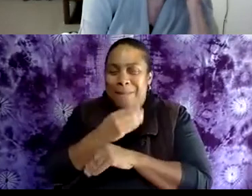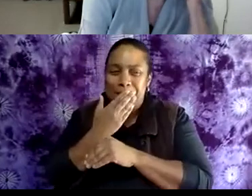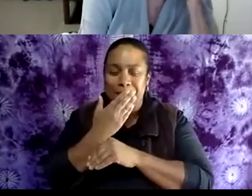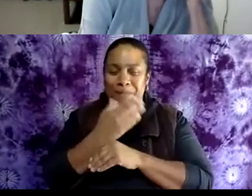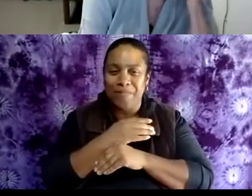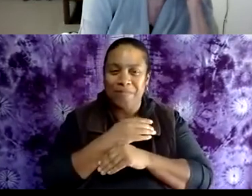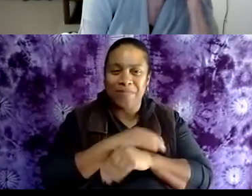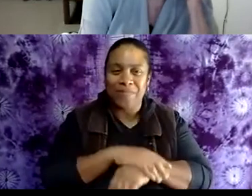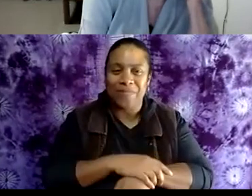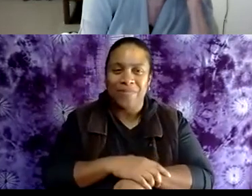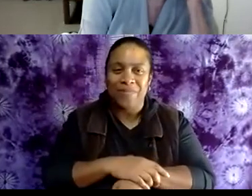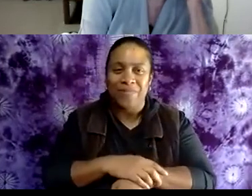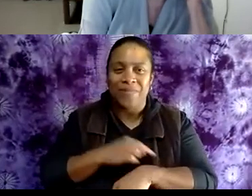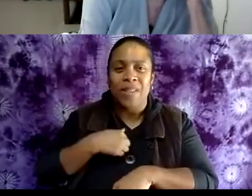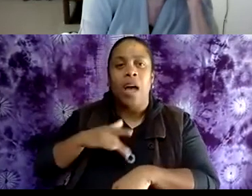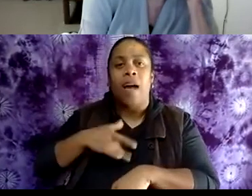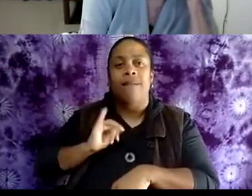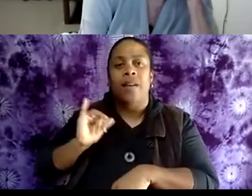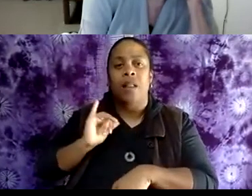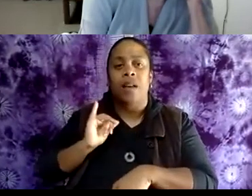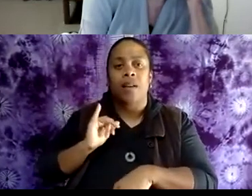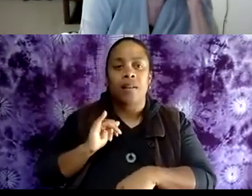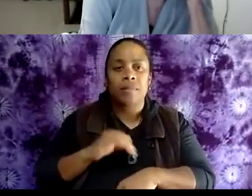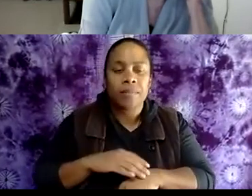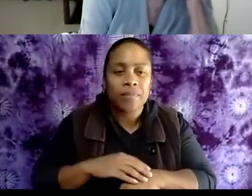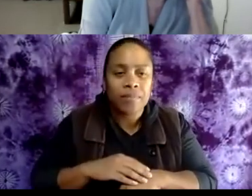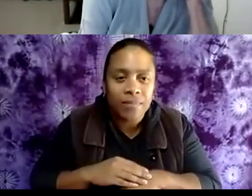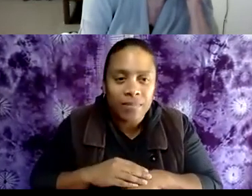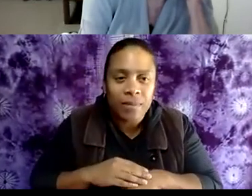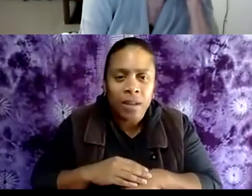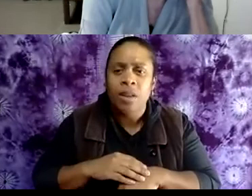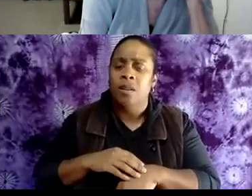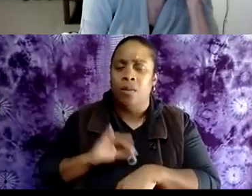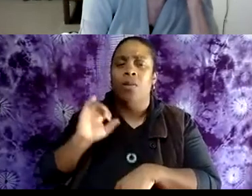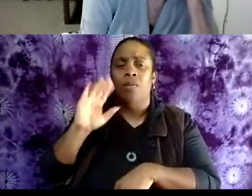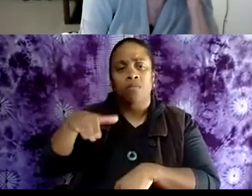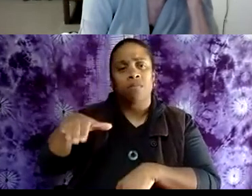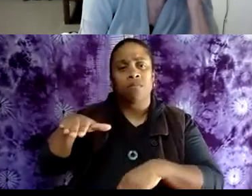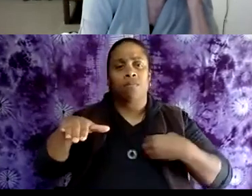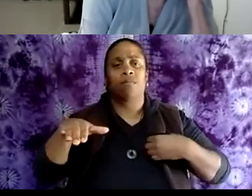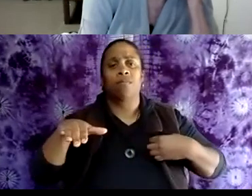So good. I feel like it goes with today. So Victor,